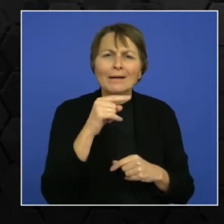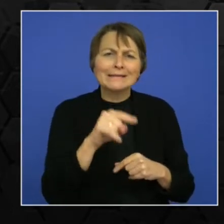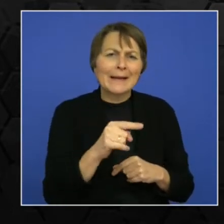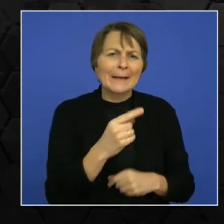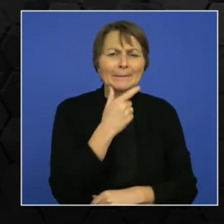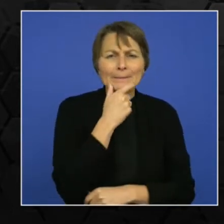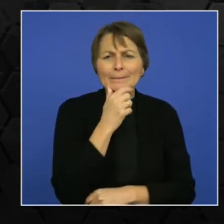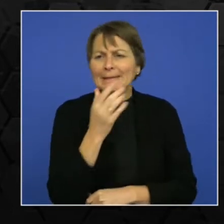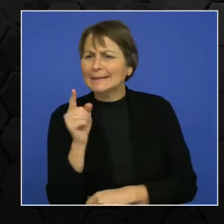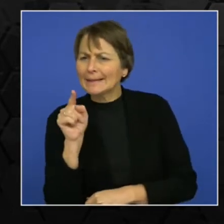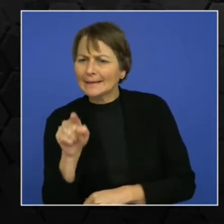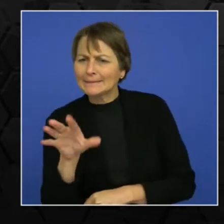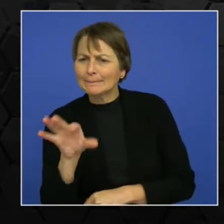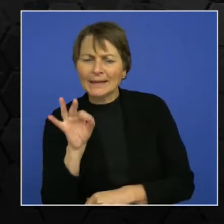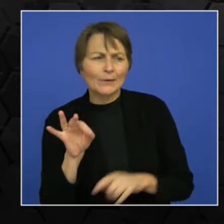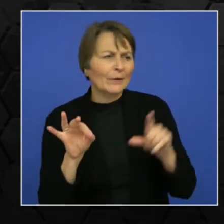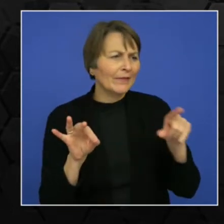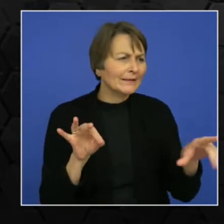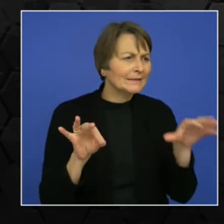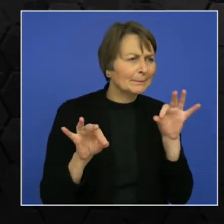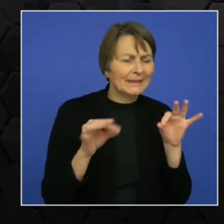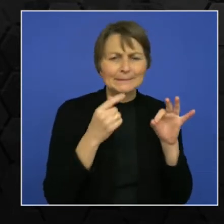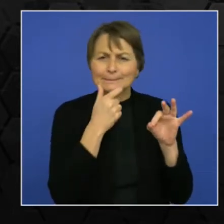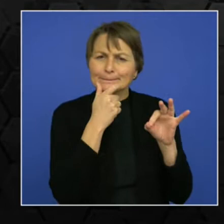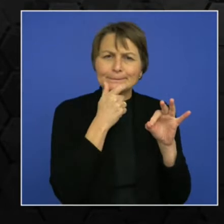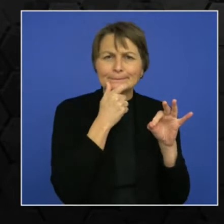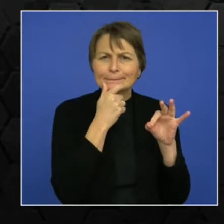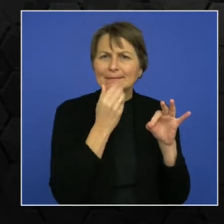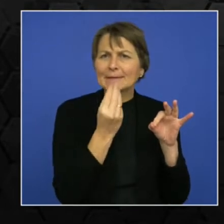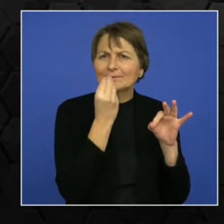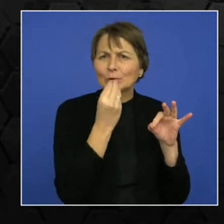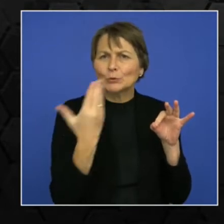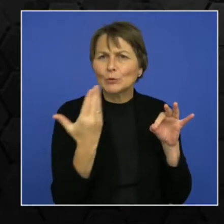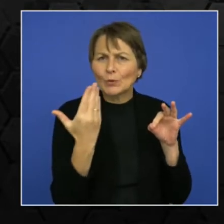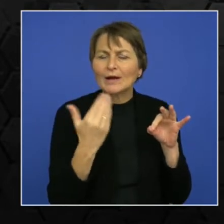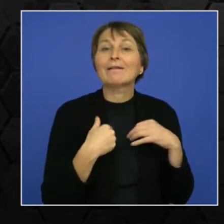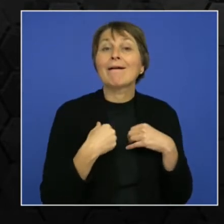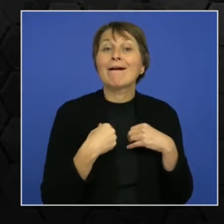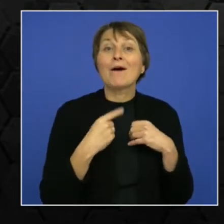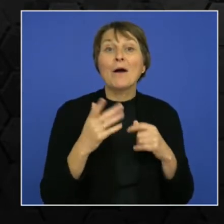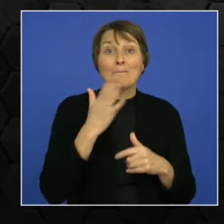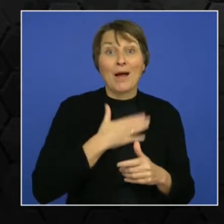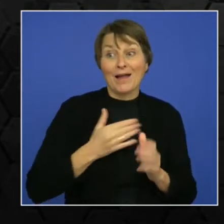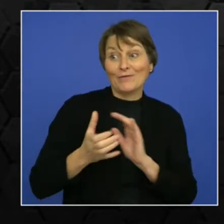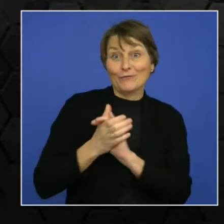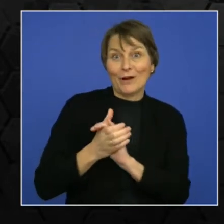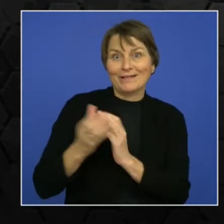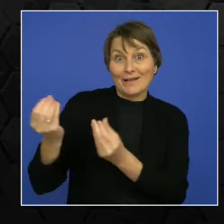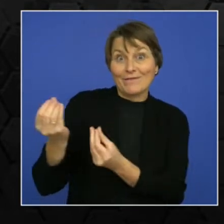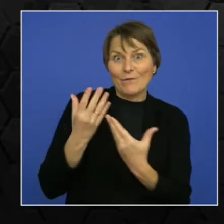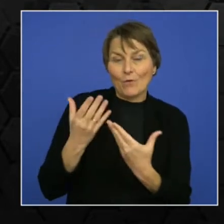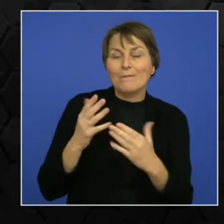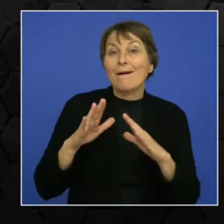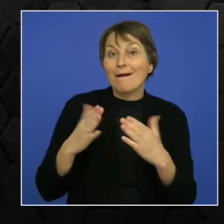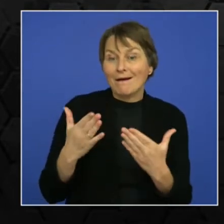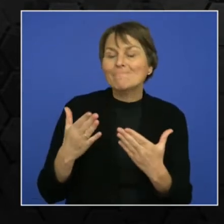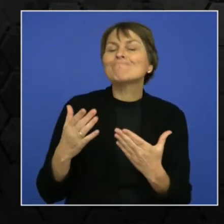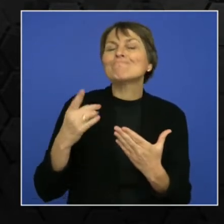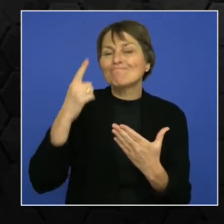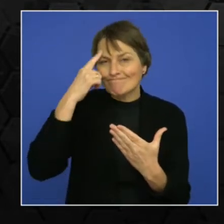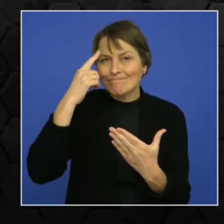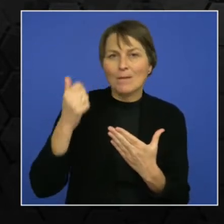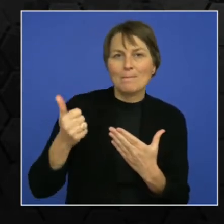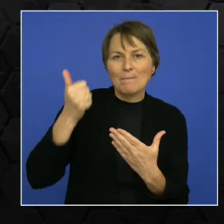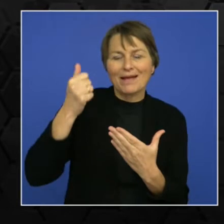then like this is some kind of indirect recommendation that my friend is giving. So this is something up to me whether to take it or